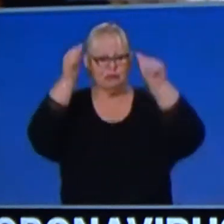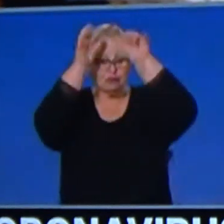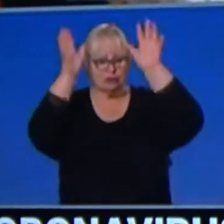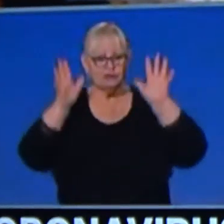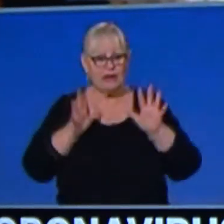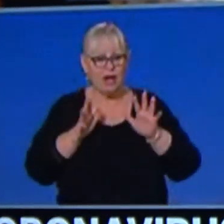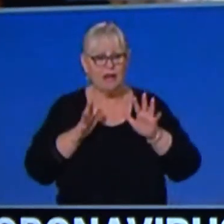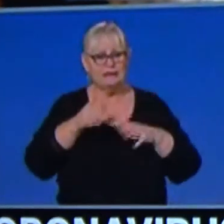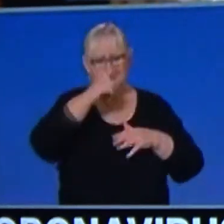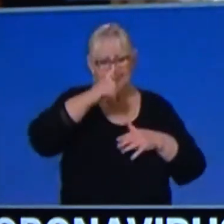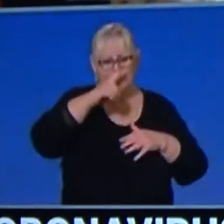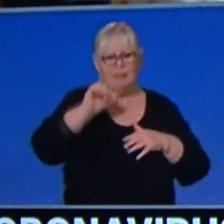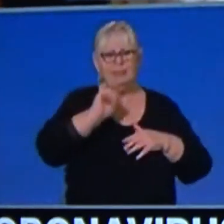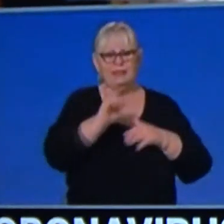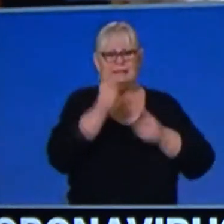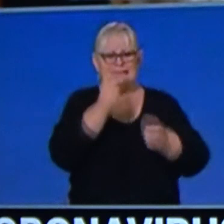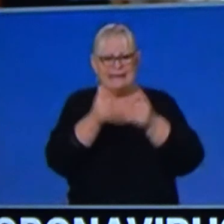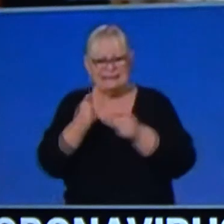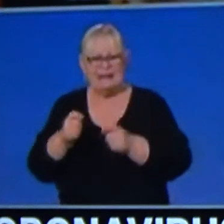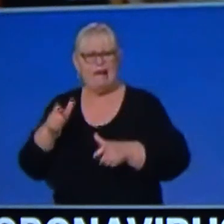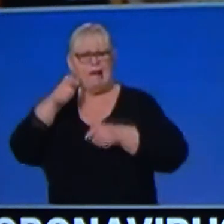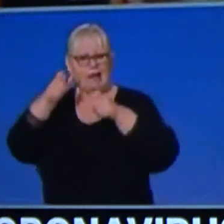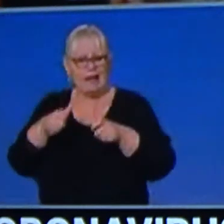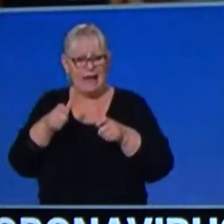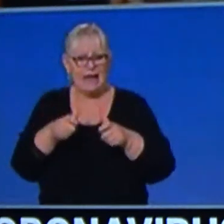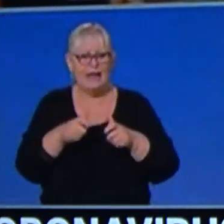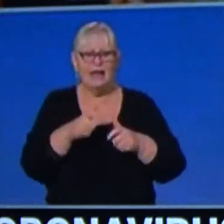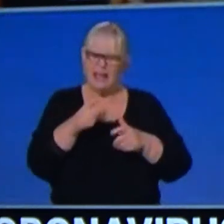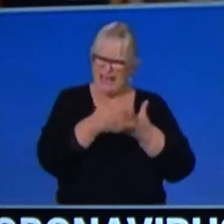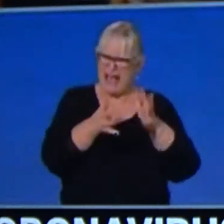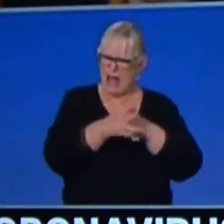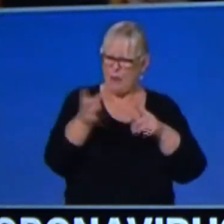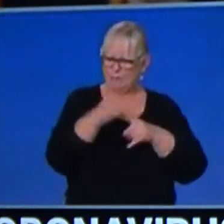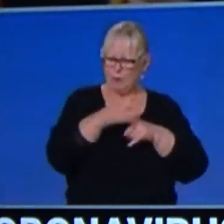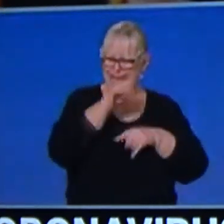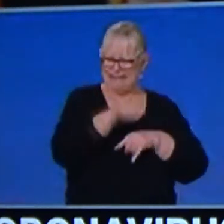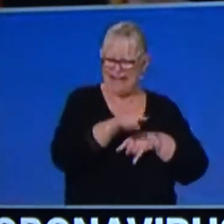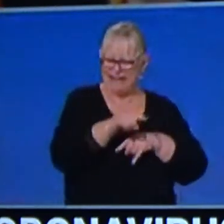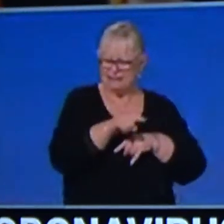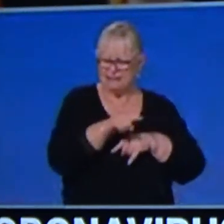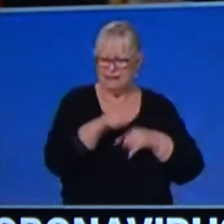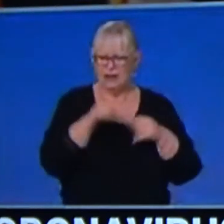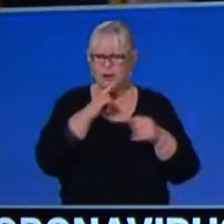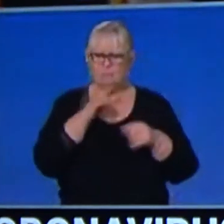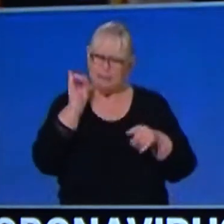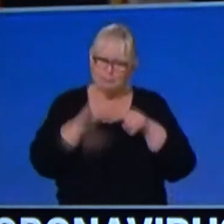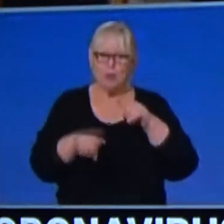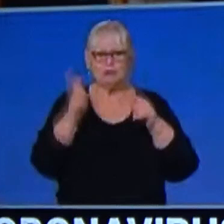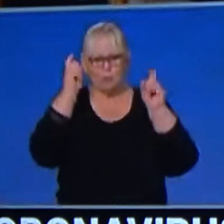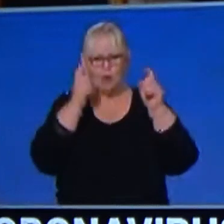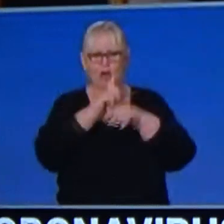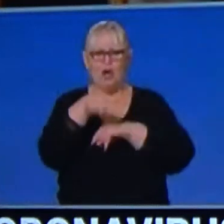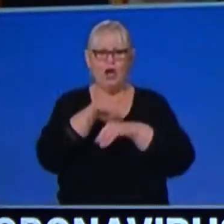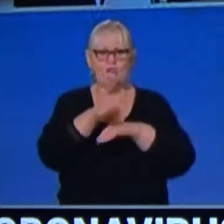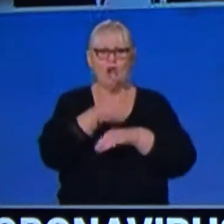and care, can you perhaps elaborate on just how important that is in those communities where you've said before you're being most worried about